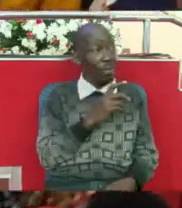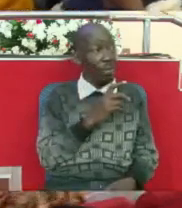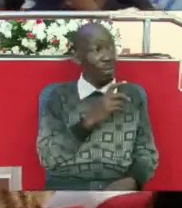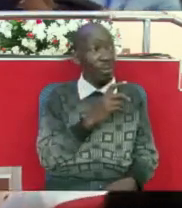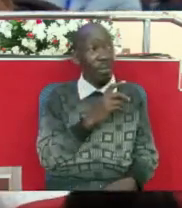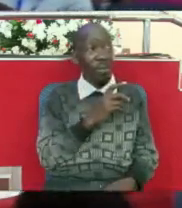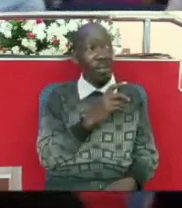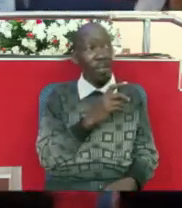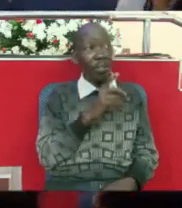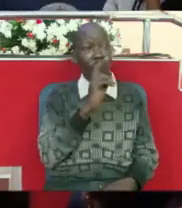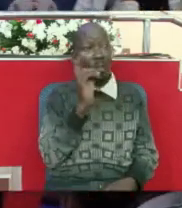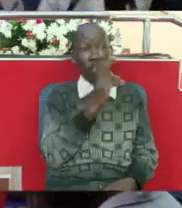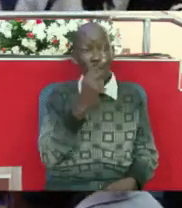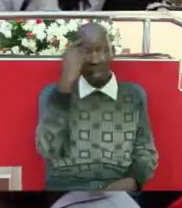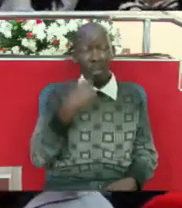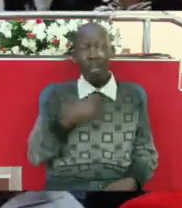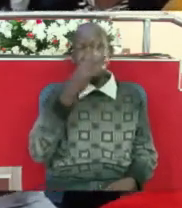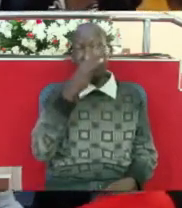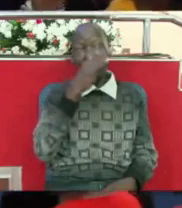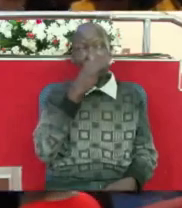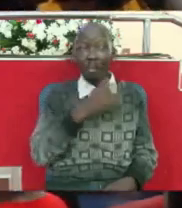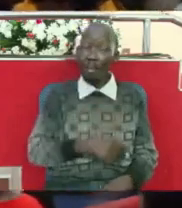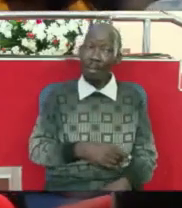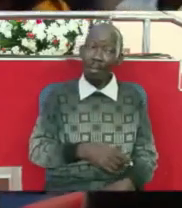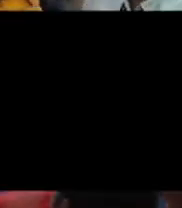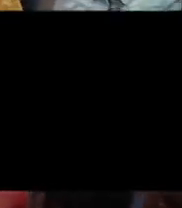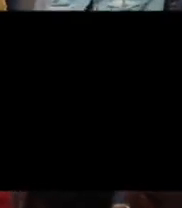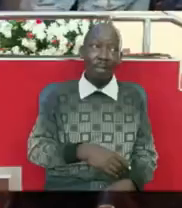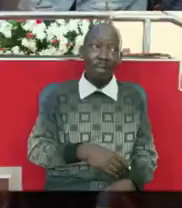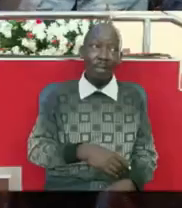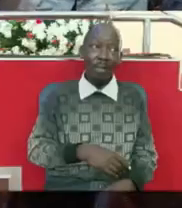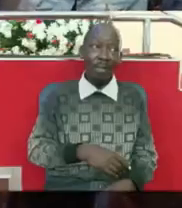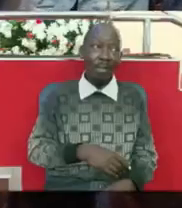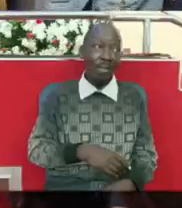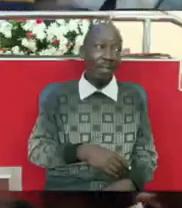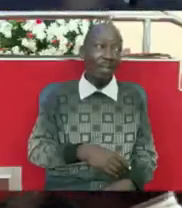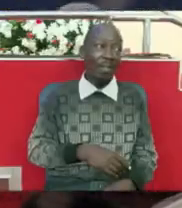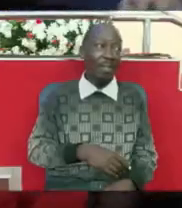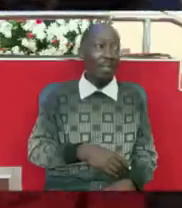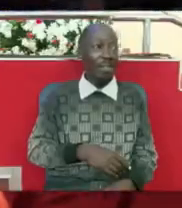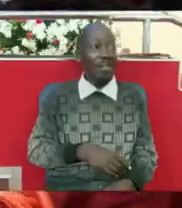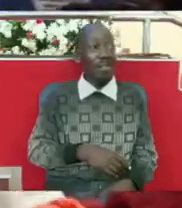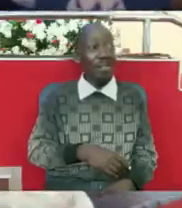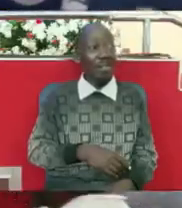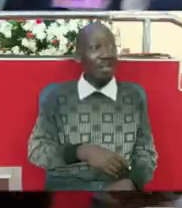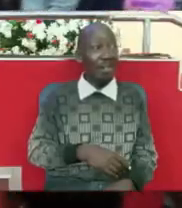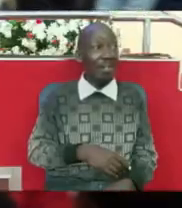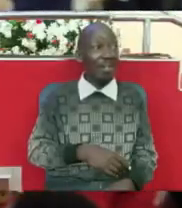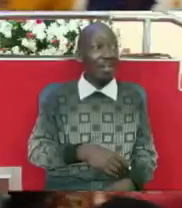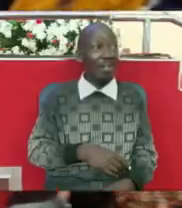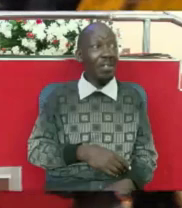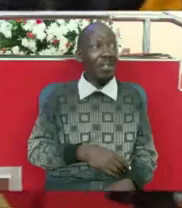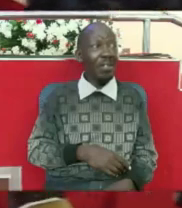You think I'm kidding? Unaona? She's so beautiful. Anyway.